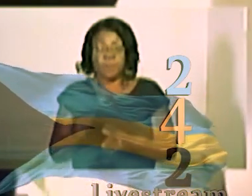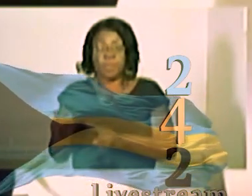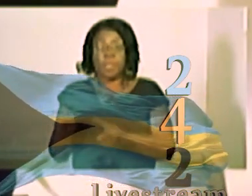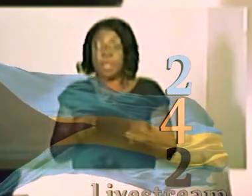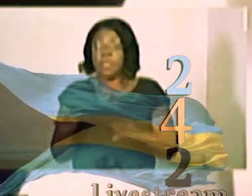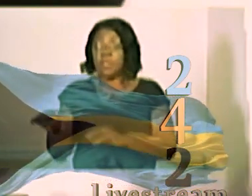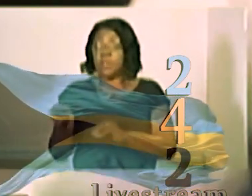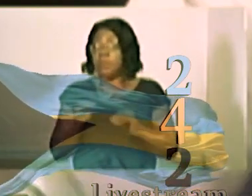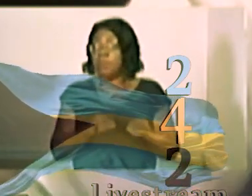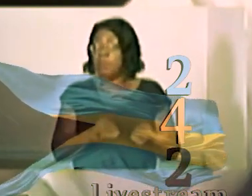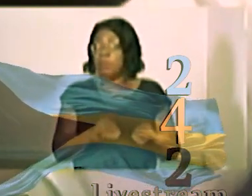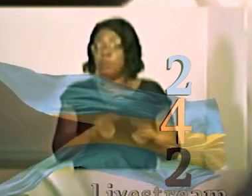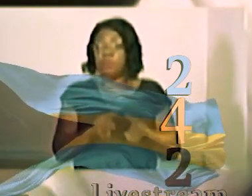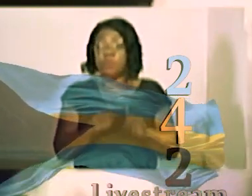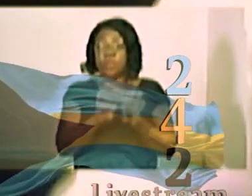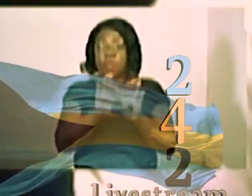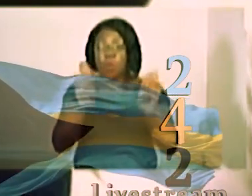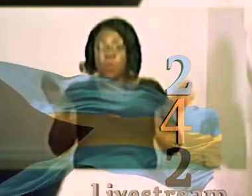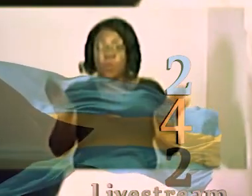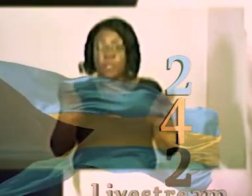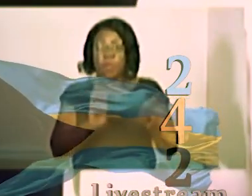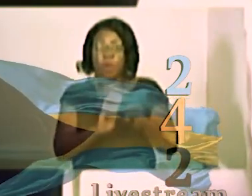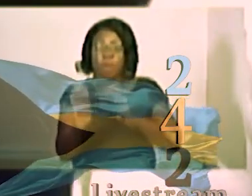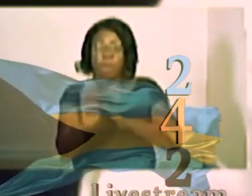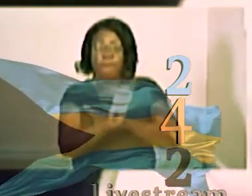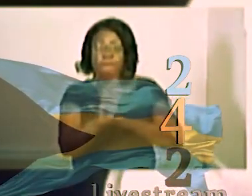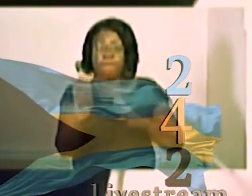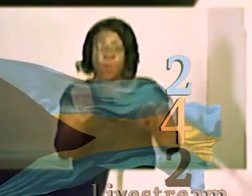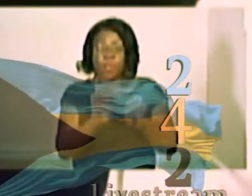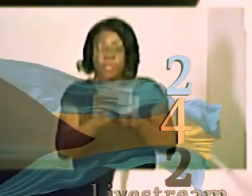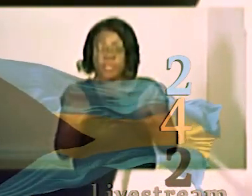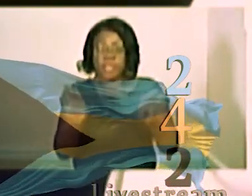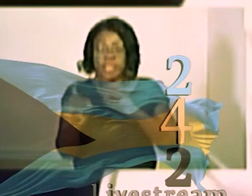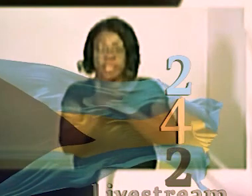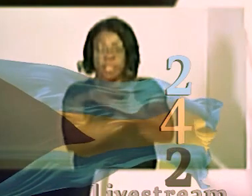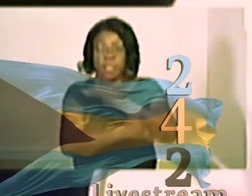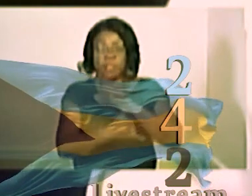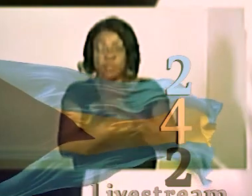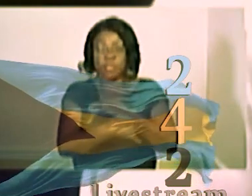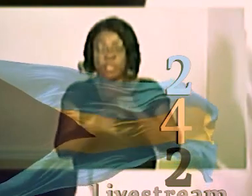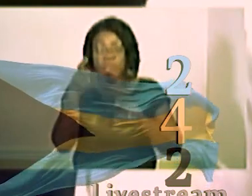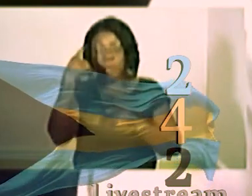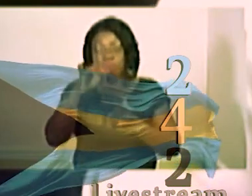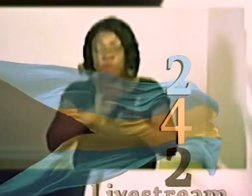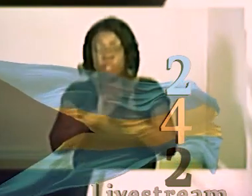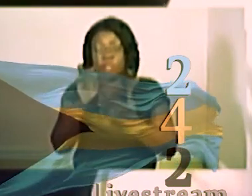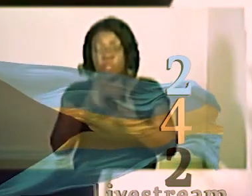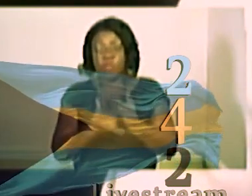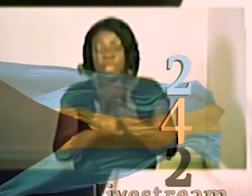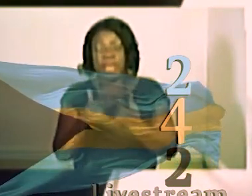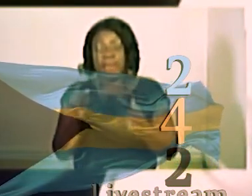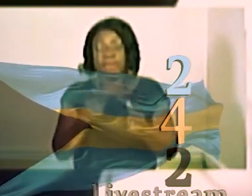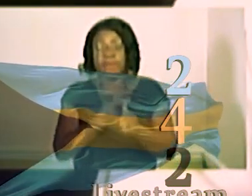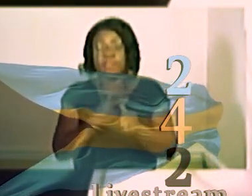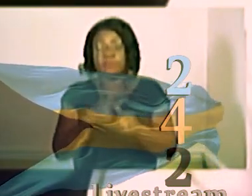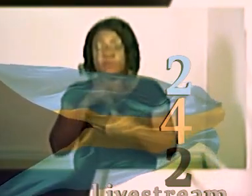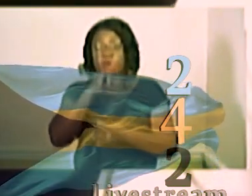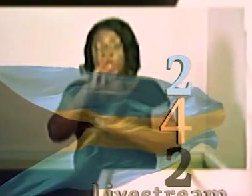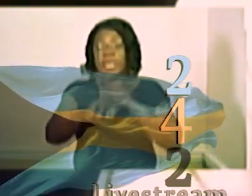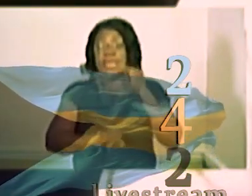As we move towards the opening of borders scheduled for July 1st, this is borders for international